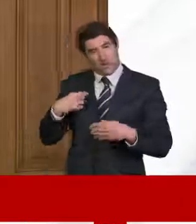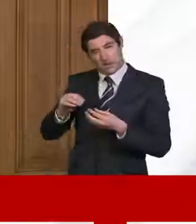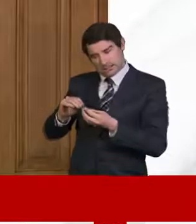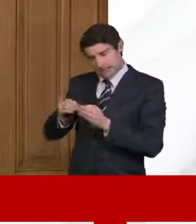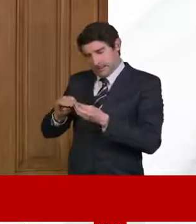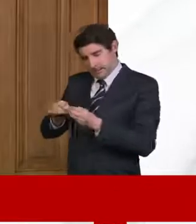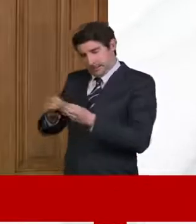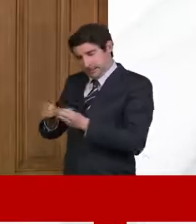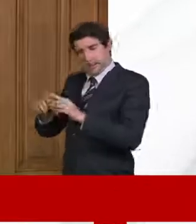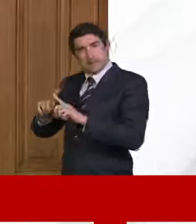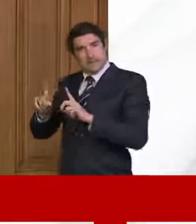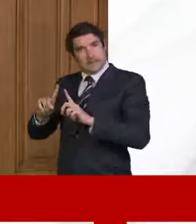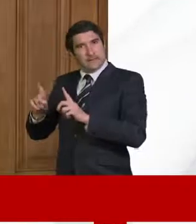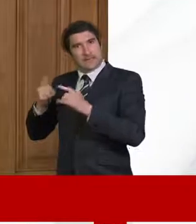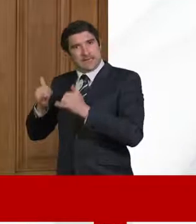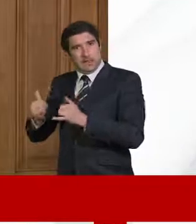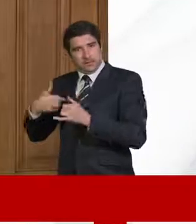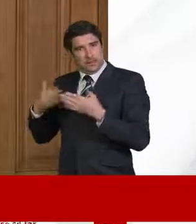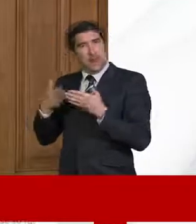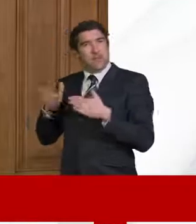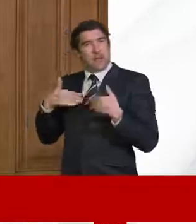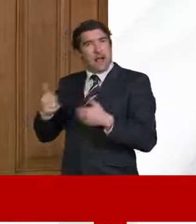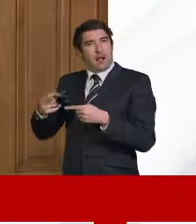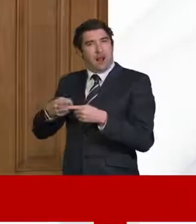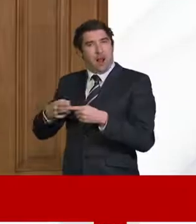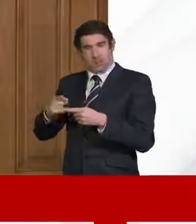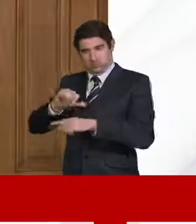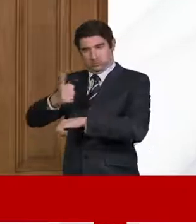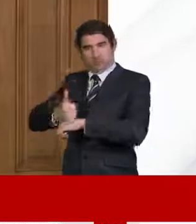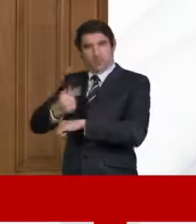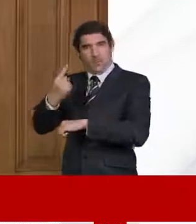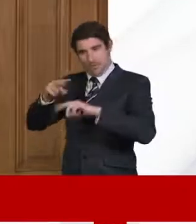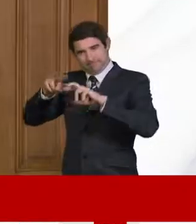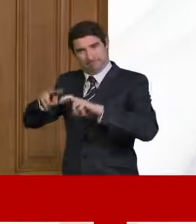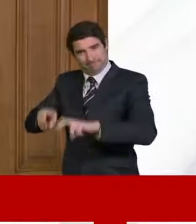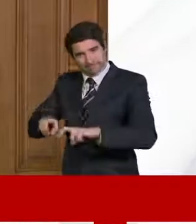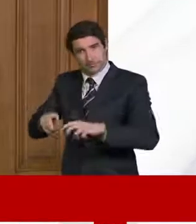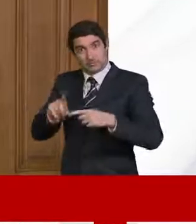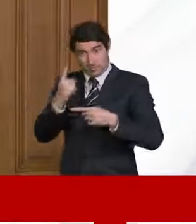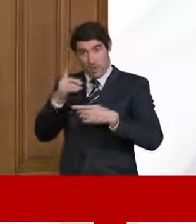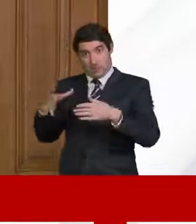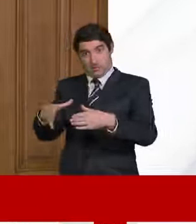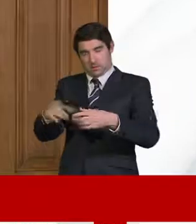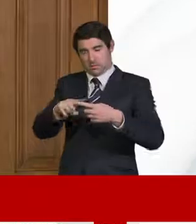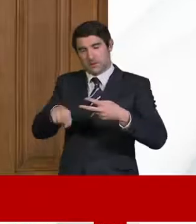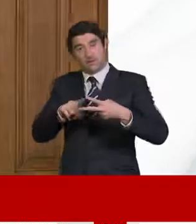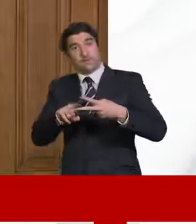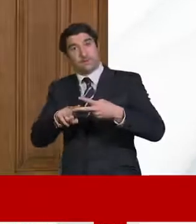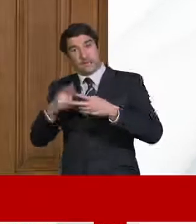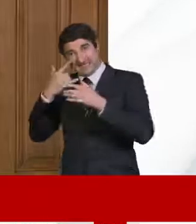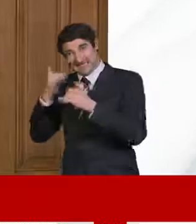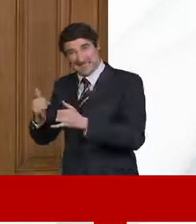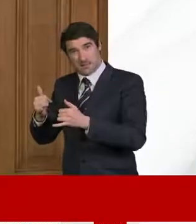the Public Health England facility is one, and then other scientists working in